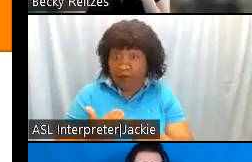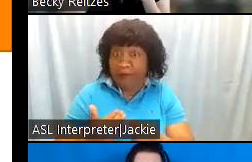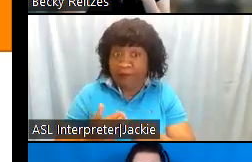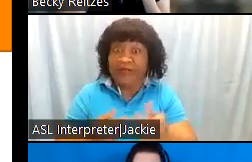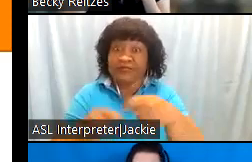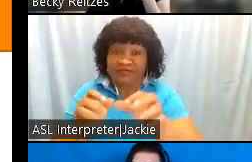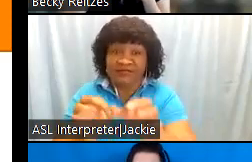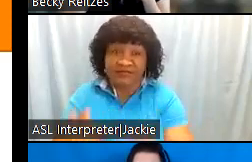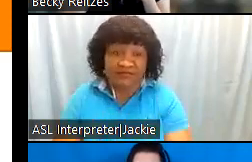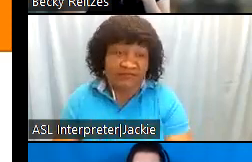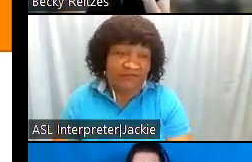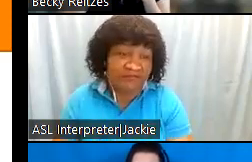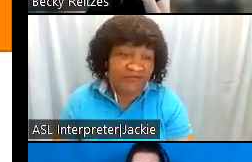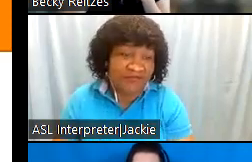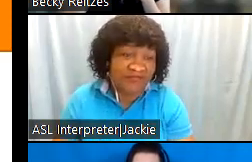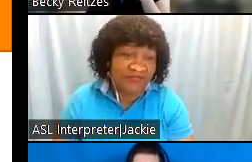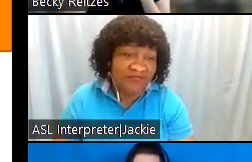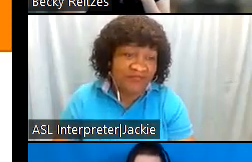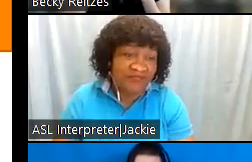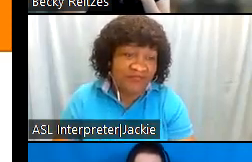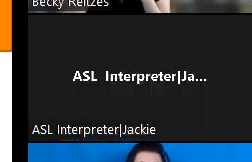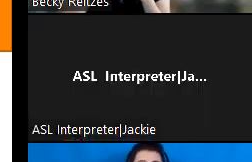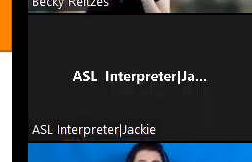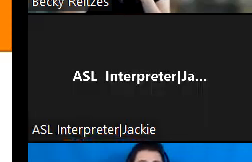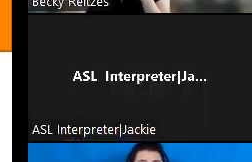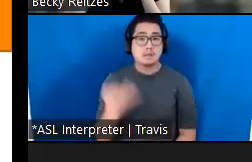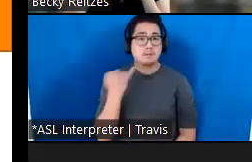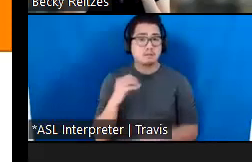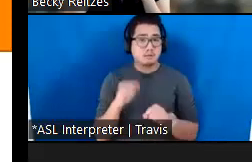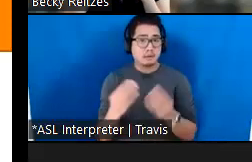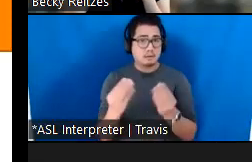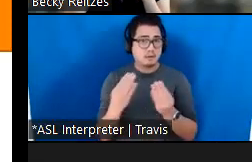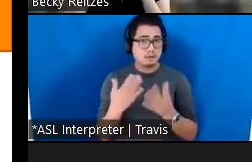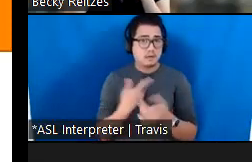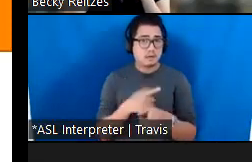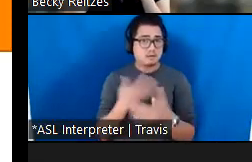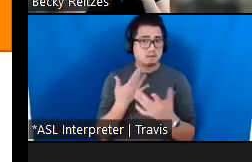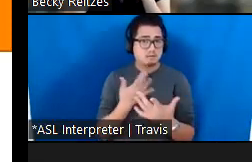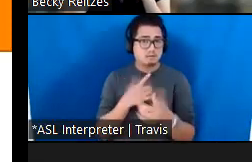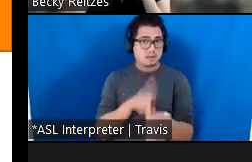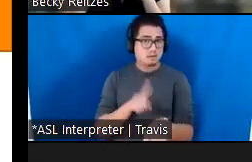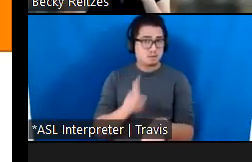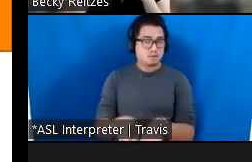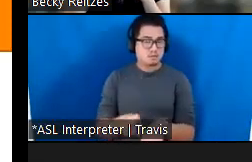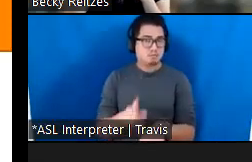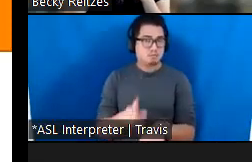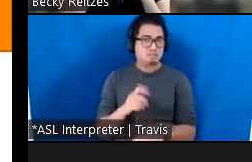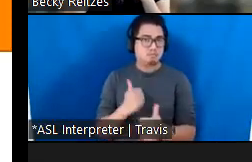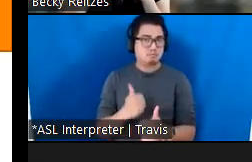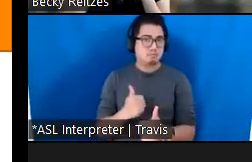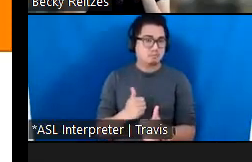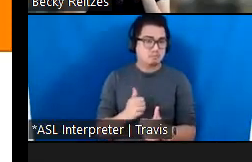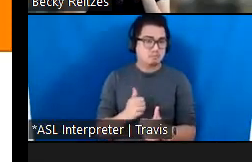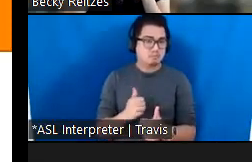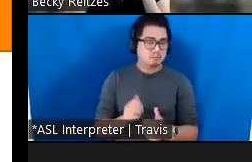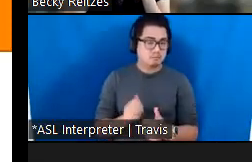So if you could let me know if that answers the question, that would be great.